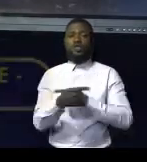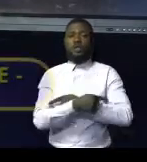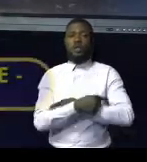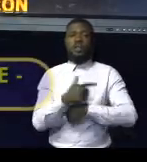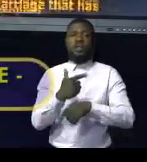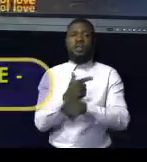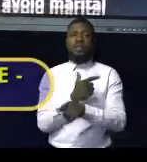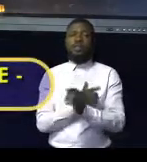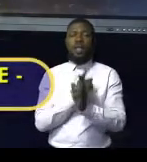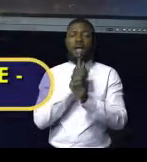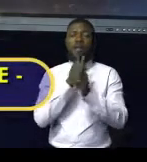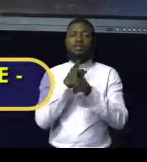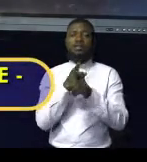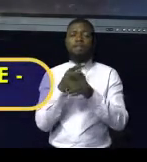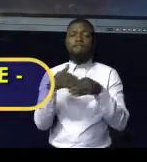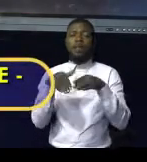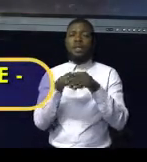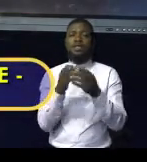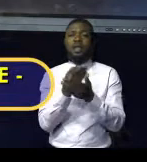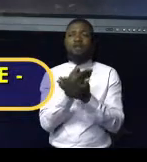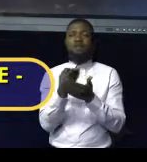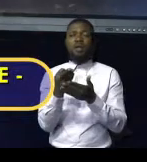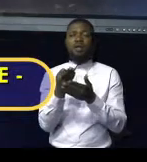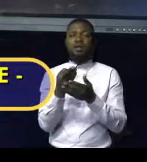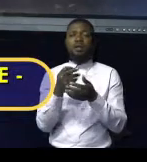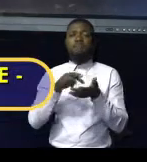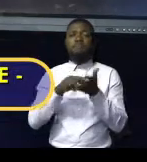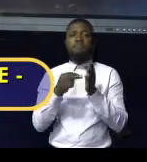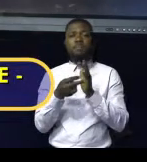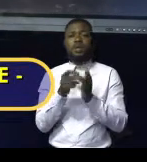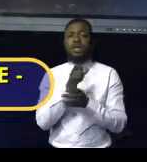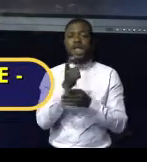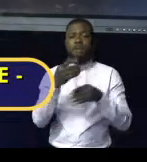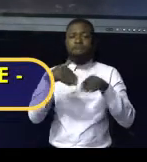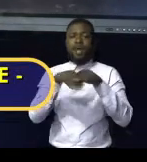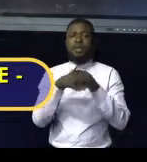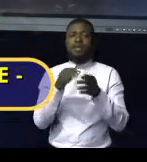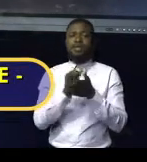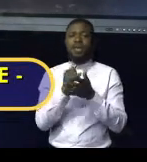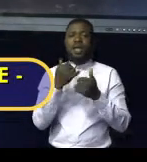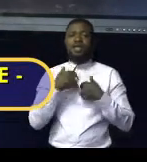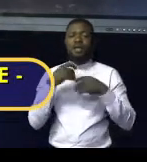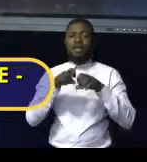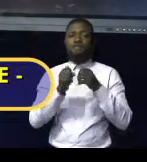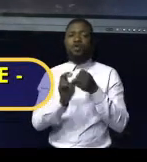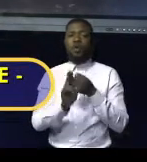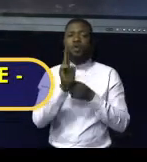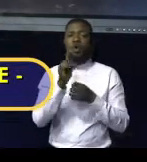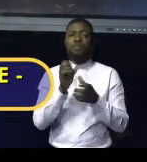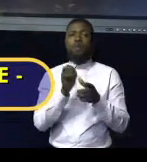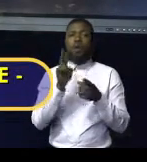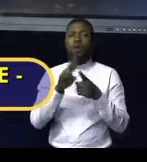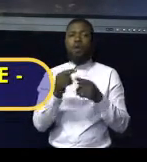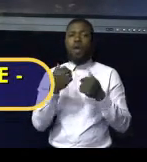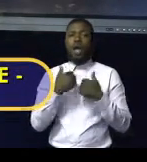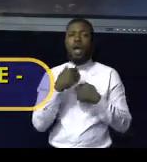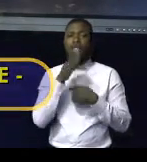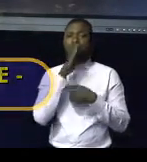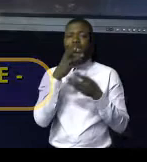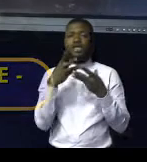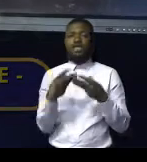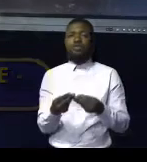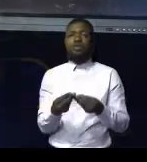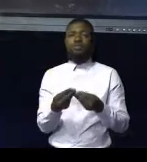lesson. Answers. Marital failure refers to a marriage that has broken up or has